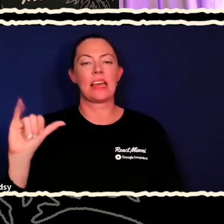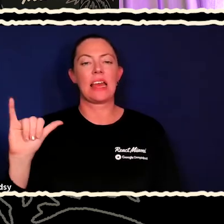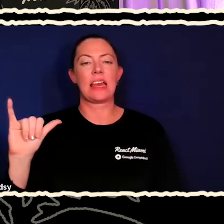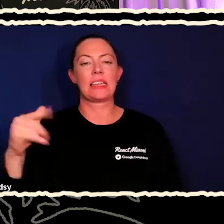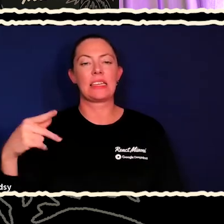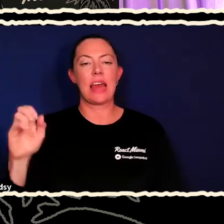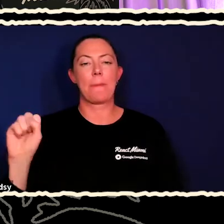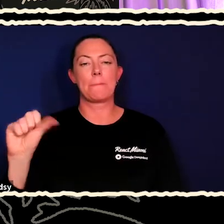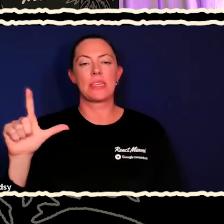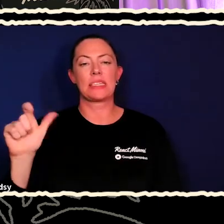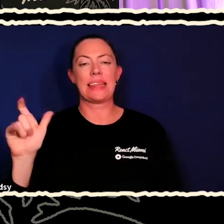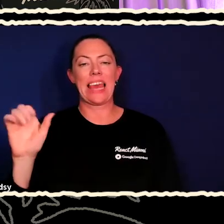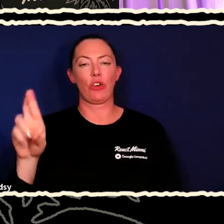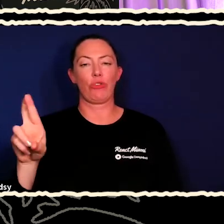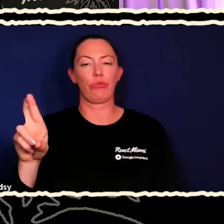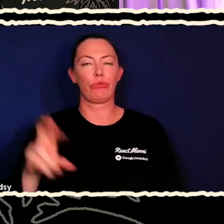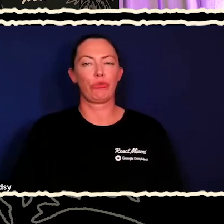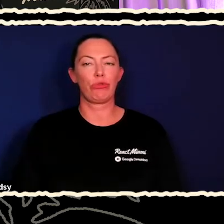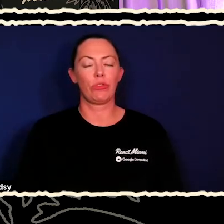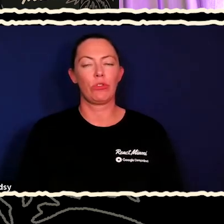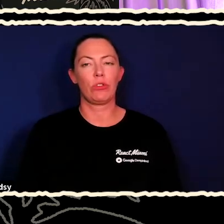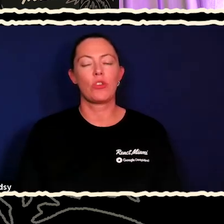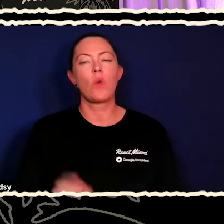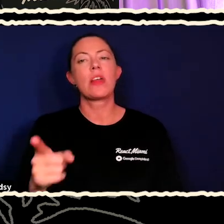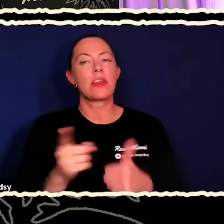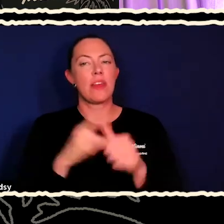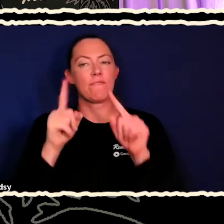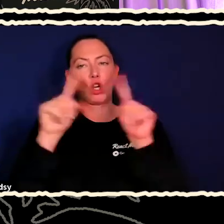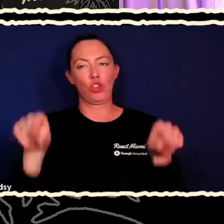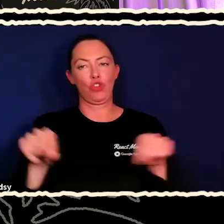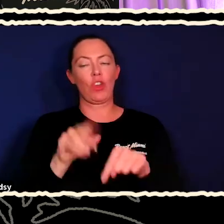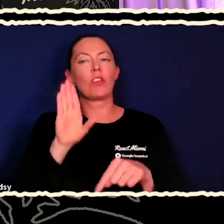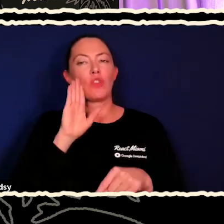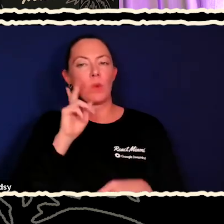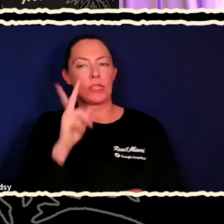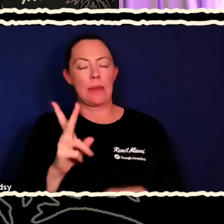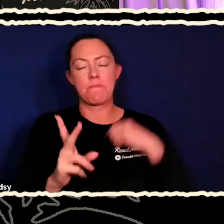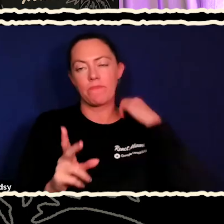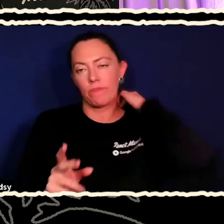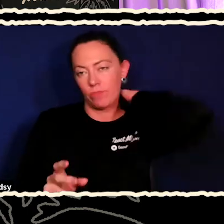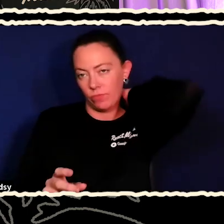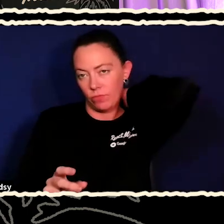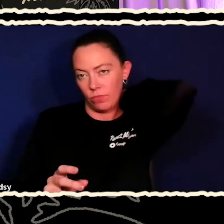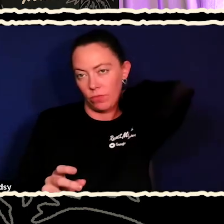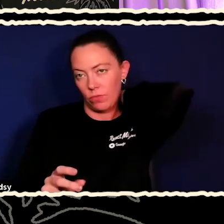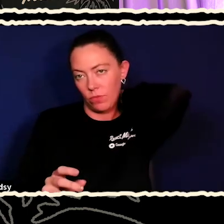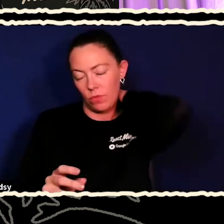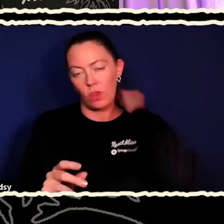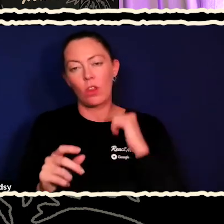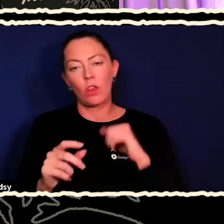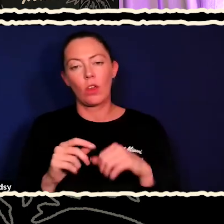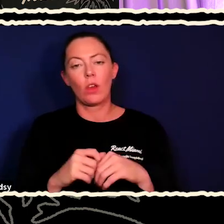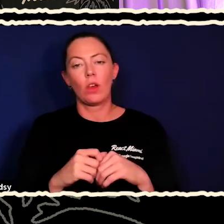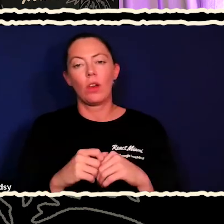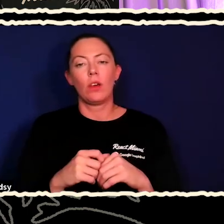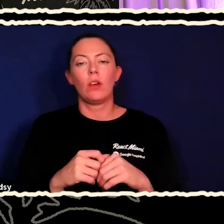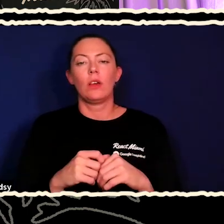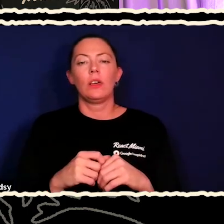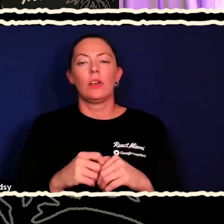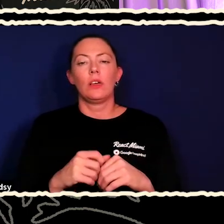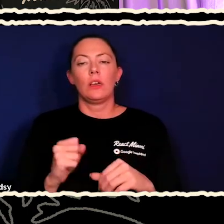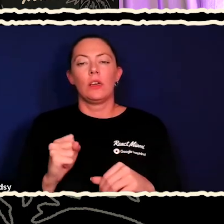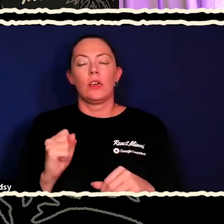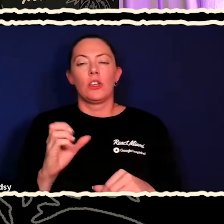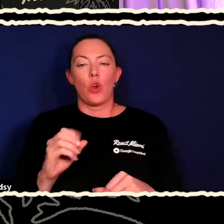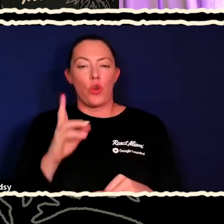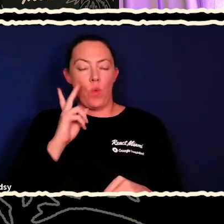here. So this is it. This is the first screen that you see. And what we're seeing is the package JSON of the thing that we're